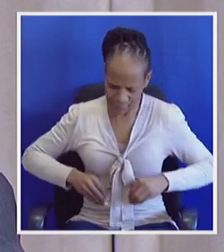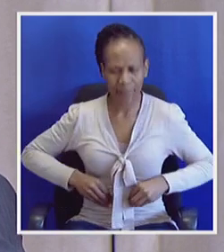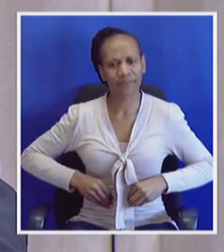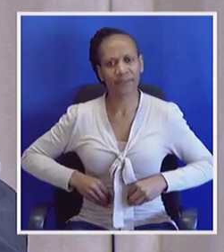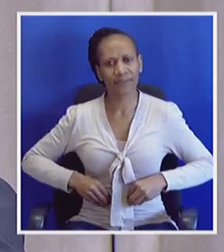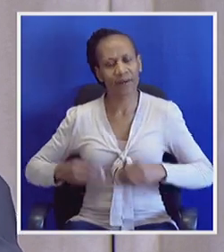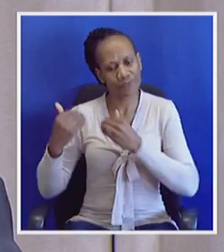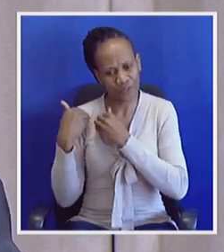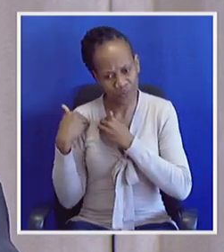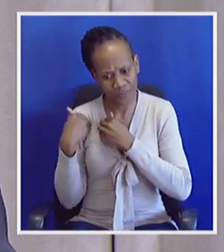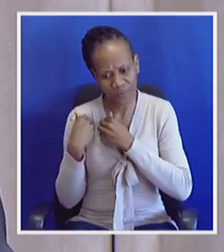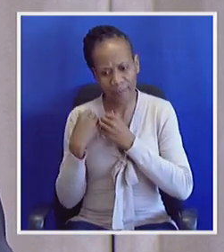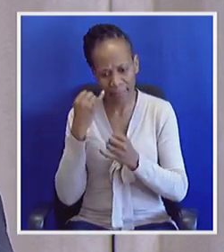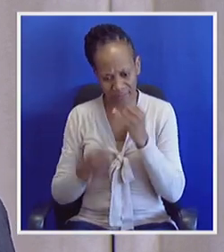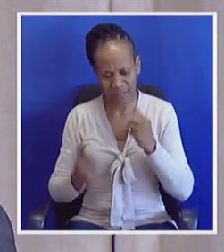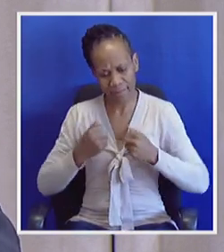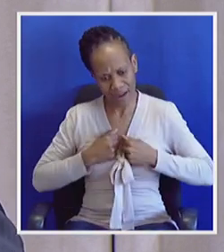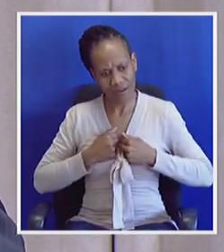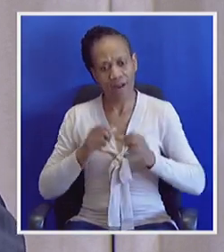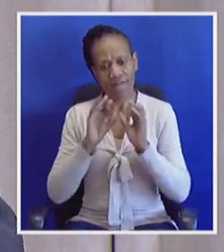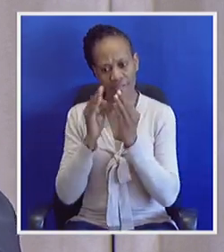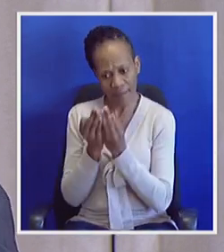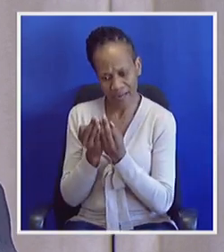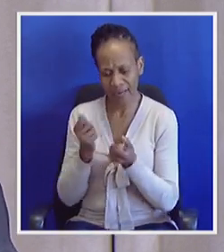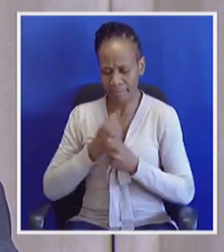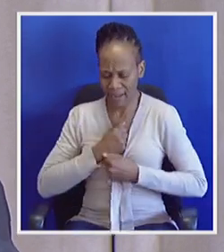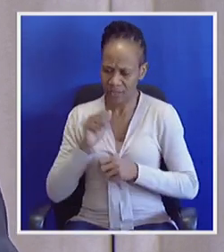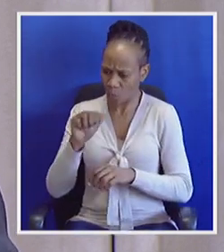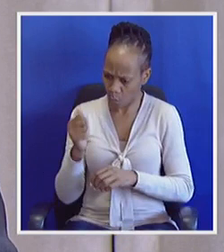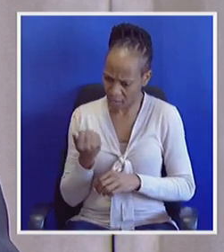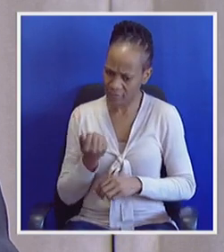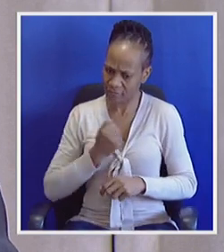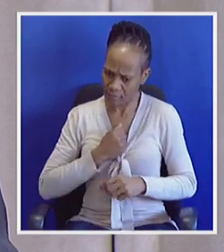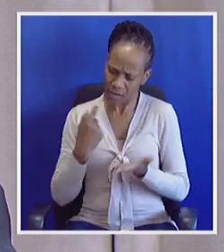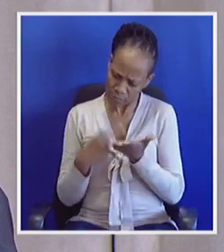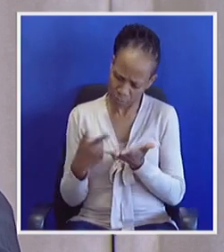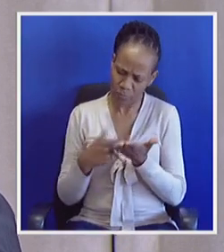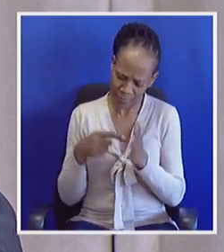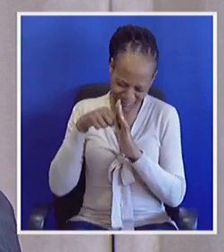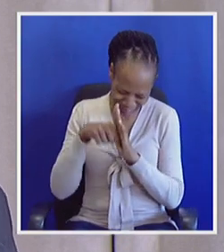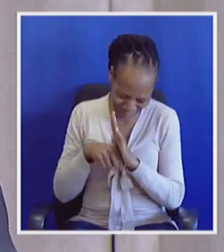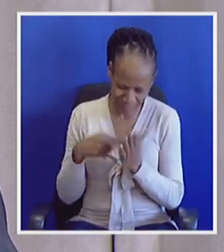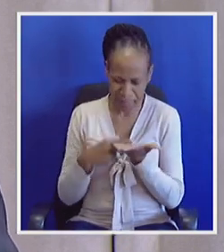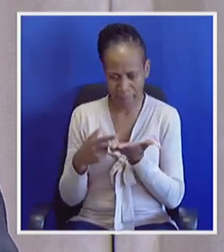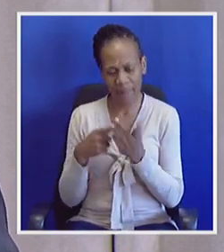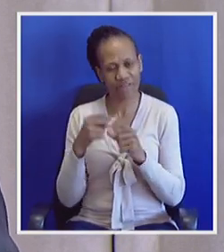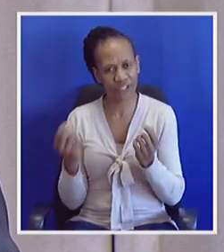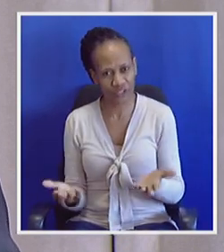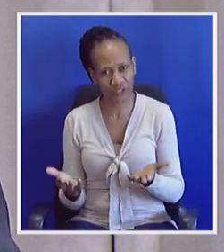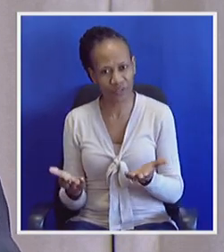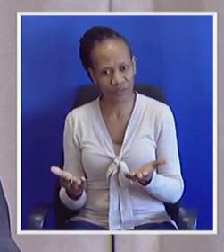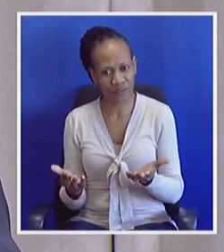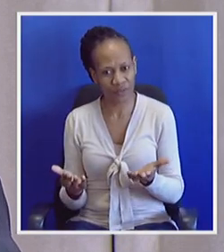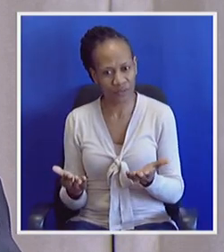and I've discussed this with my family, with my wife, and we've discussed it to a point where we